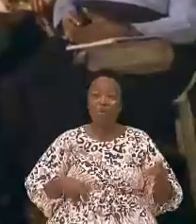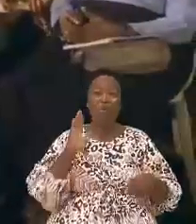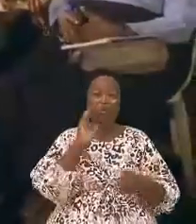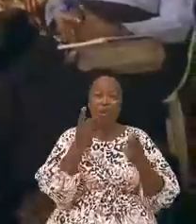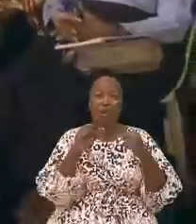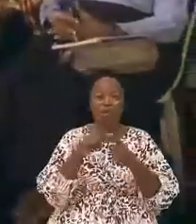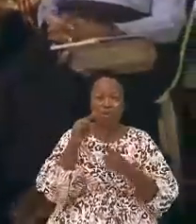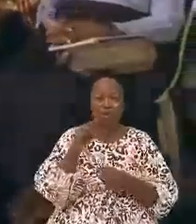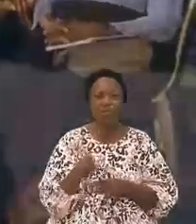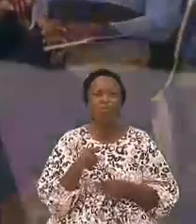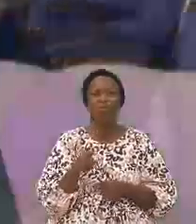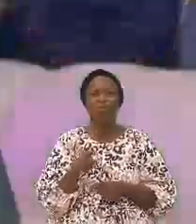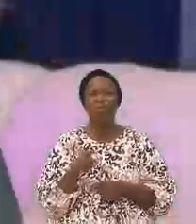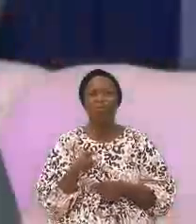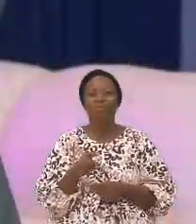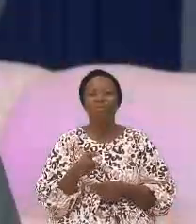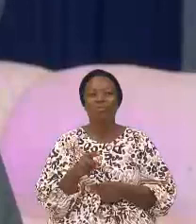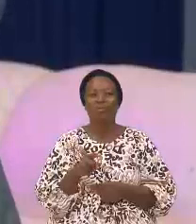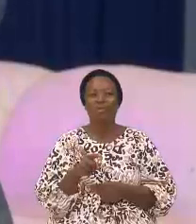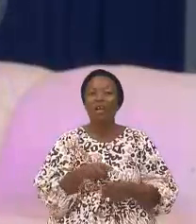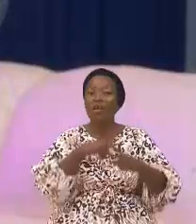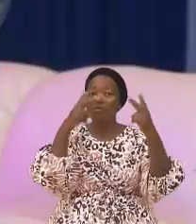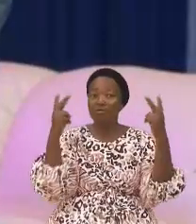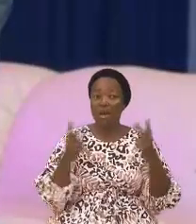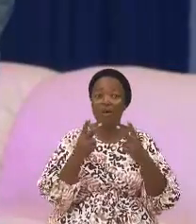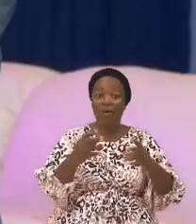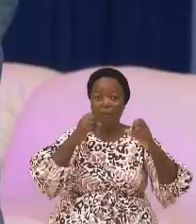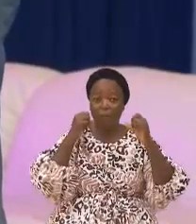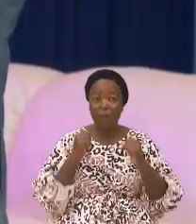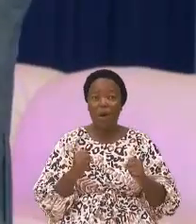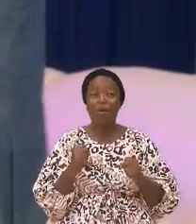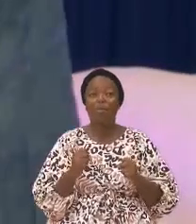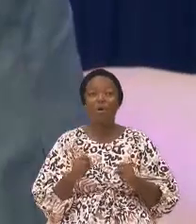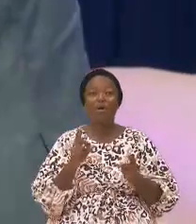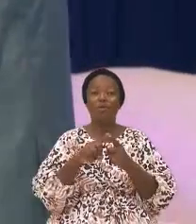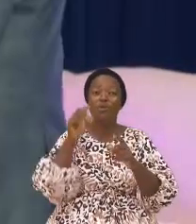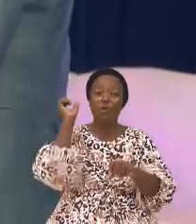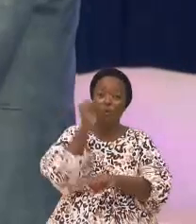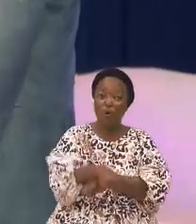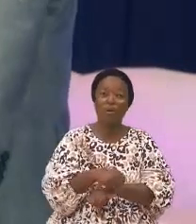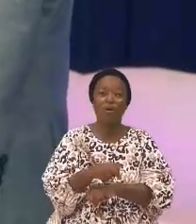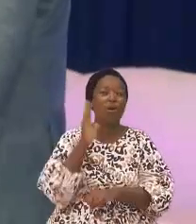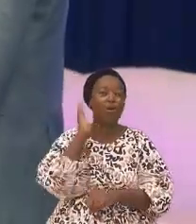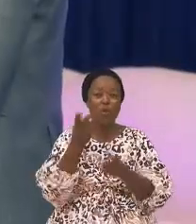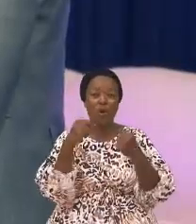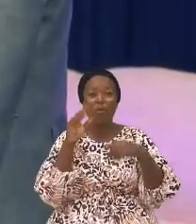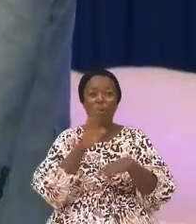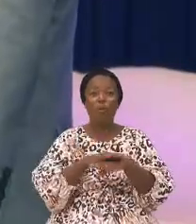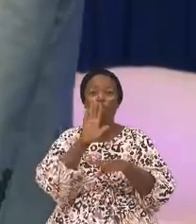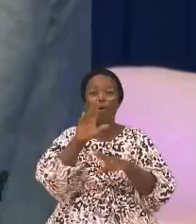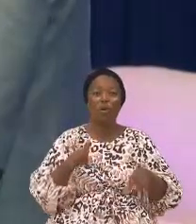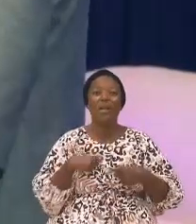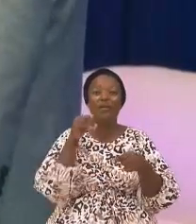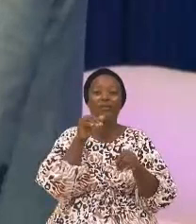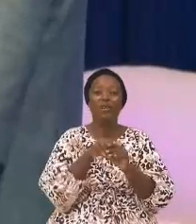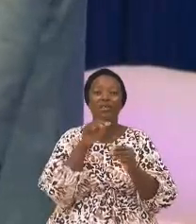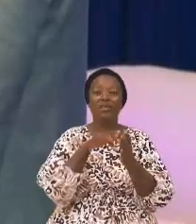you. The salvation of the Lord will come to you. Triumph, power